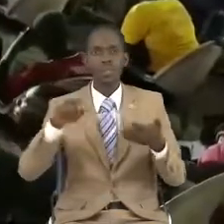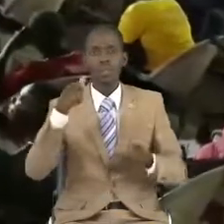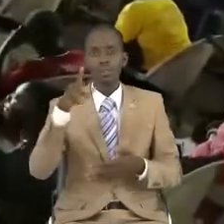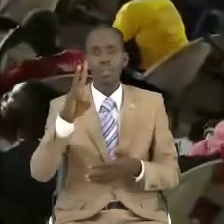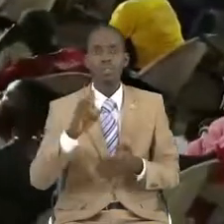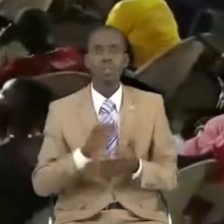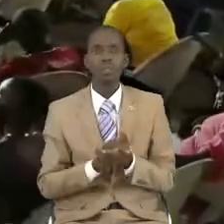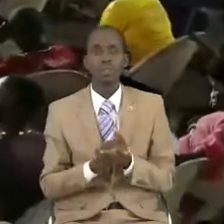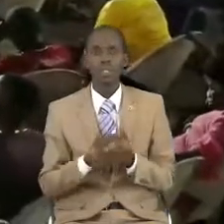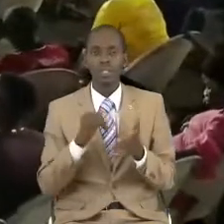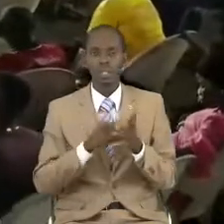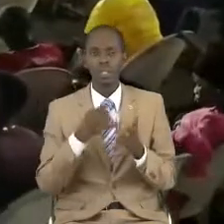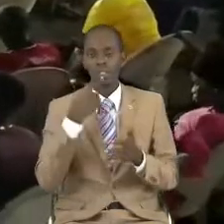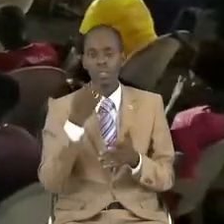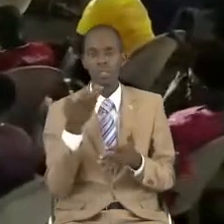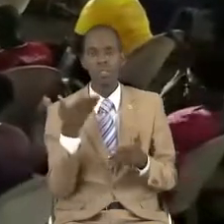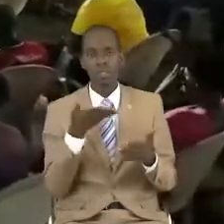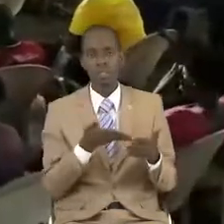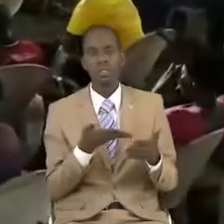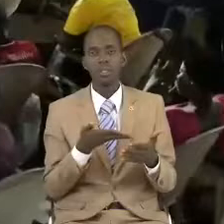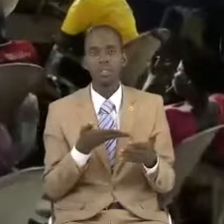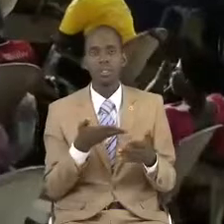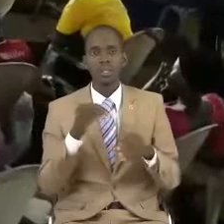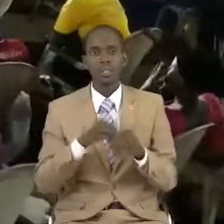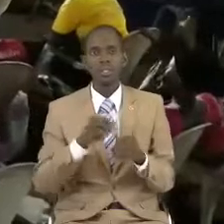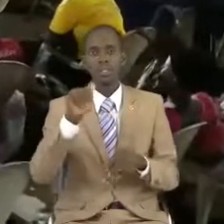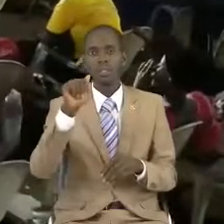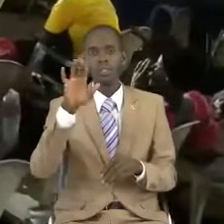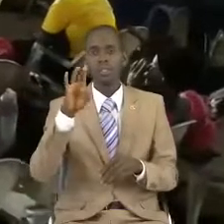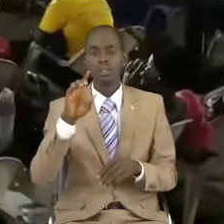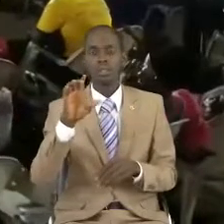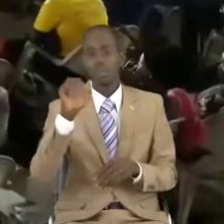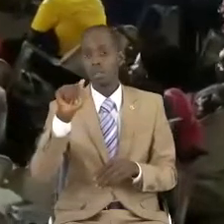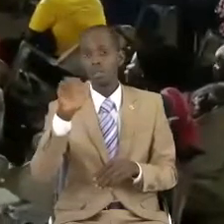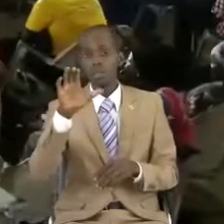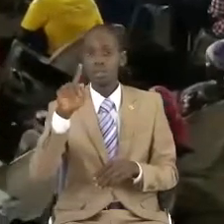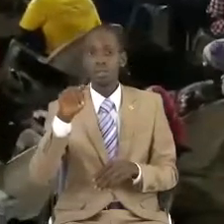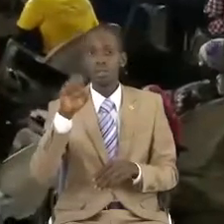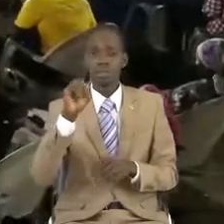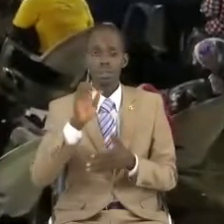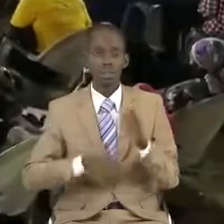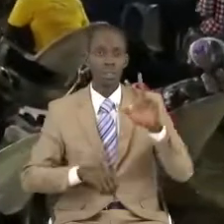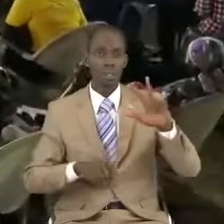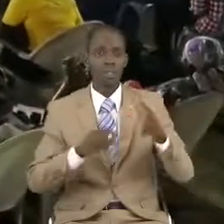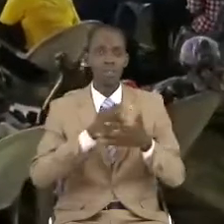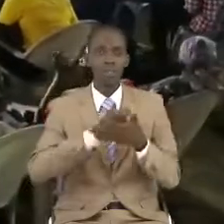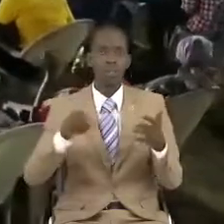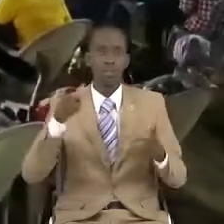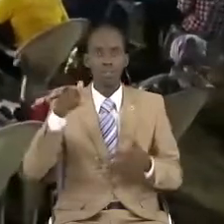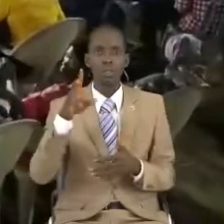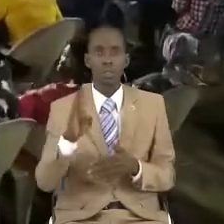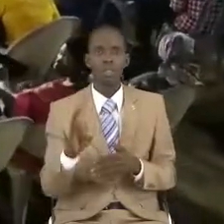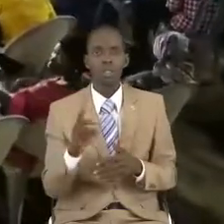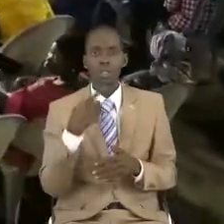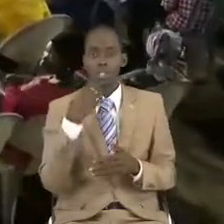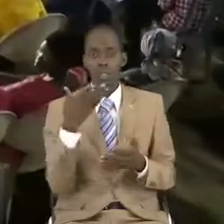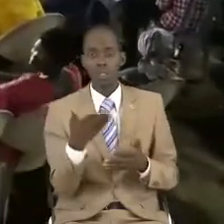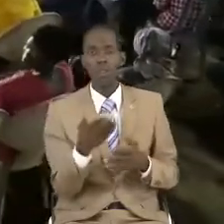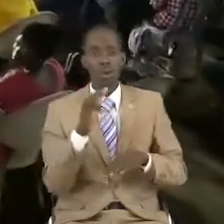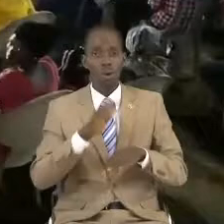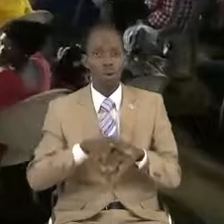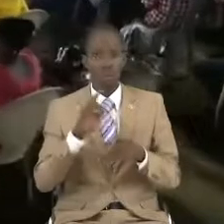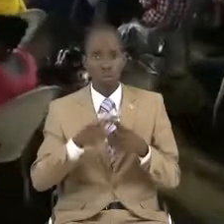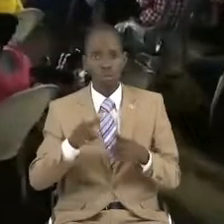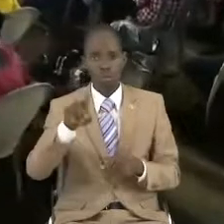it tells us acts chapter 3 verse 26 it says unto you first